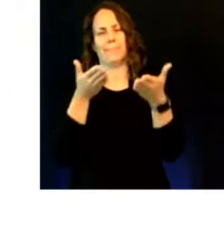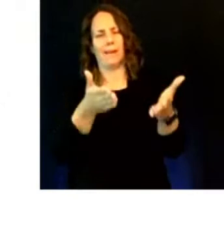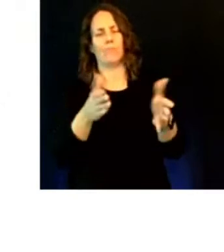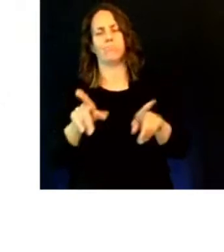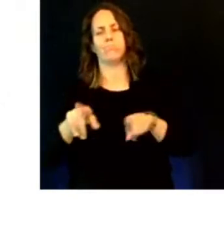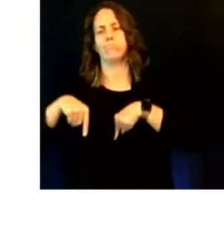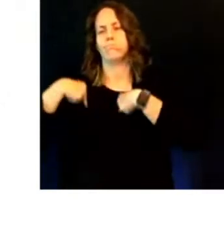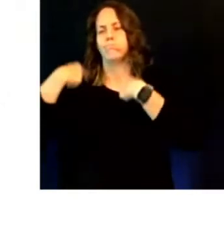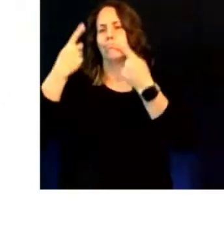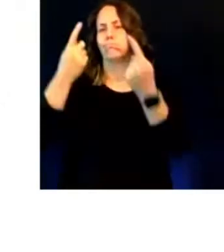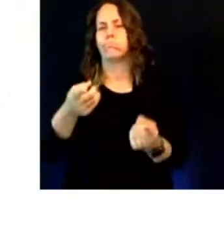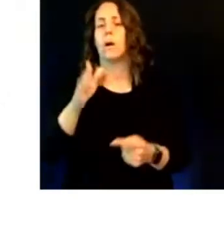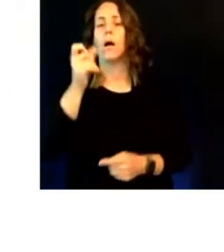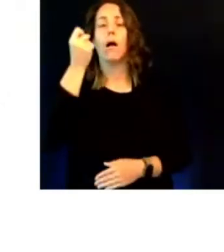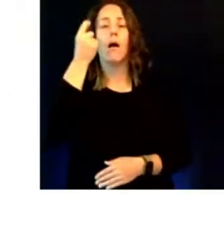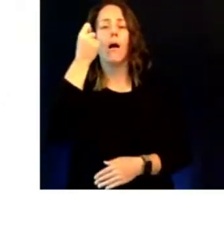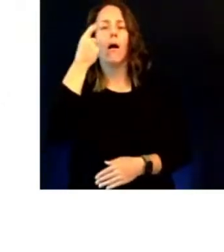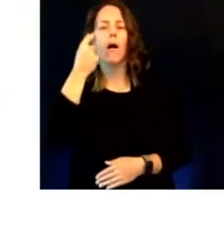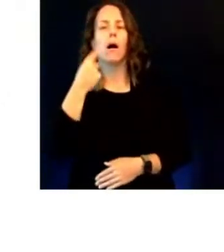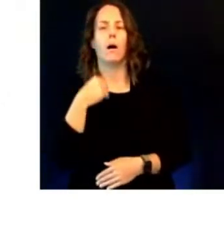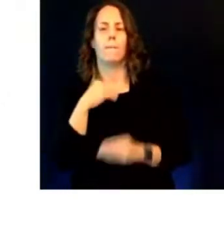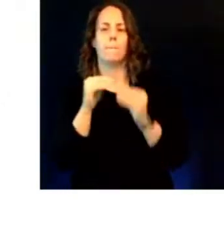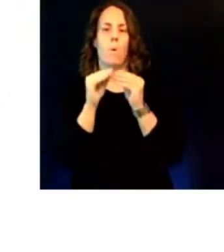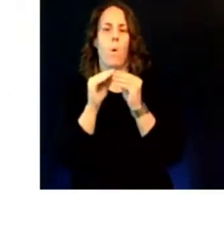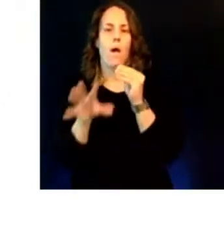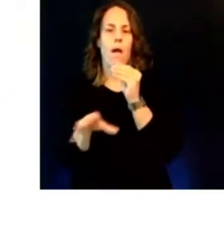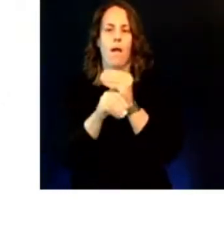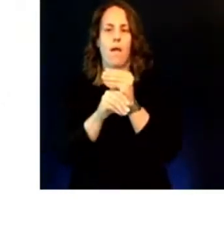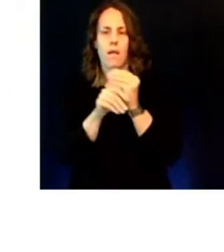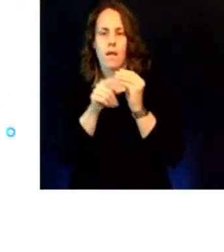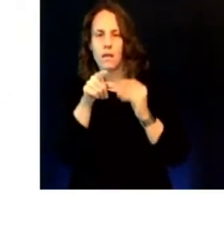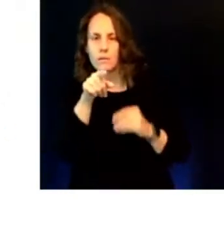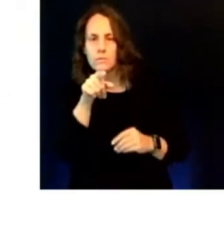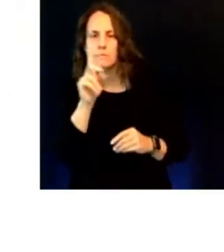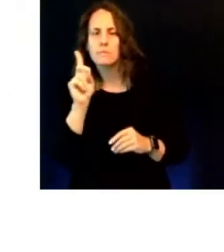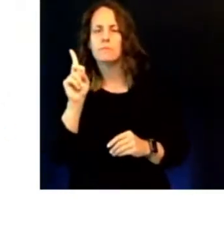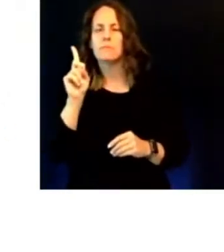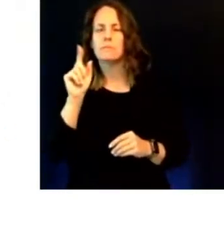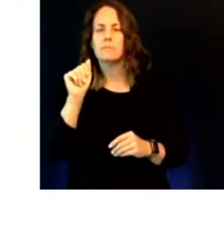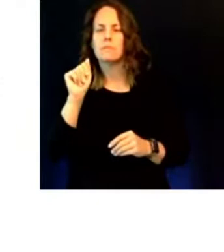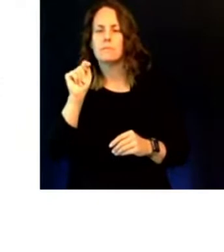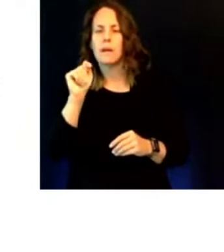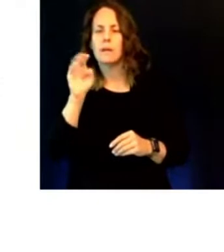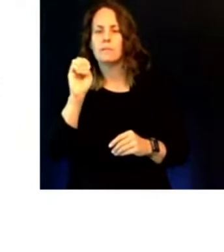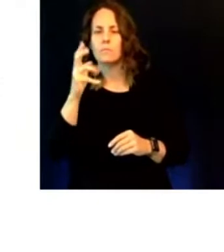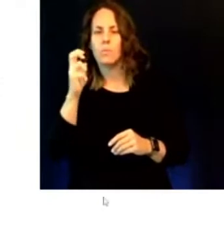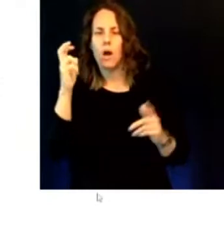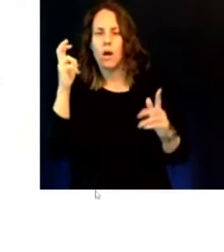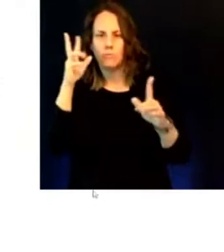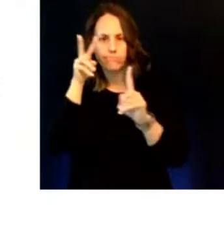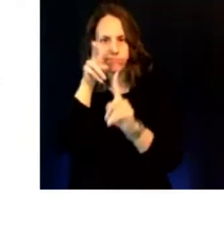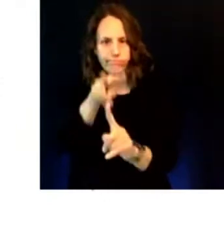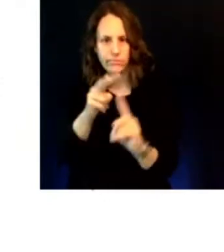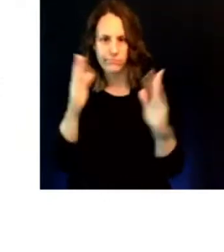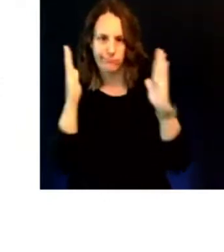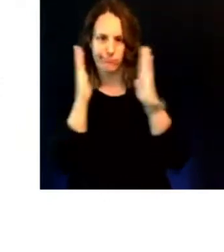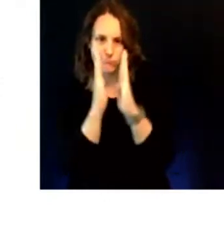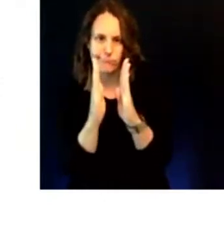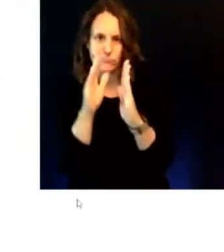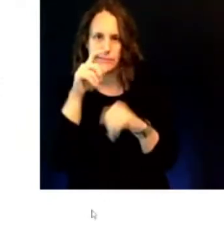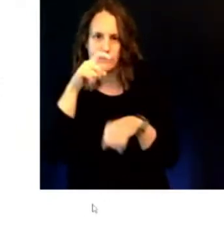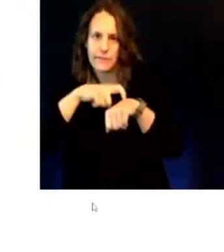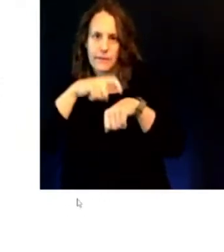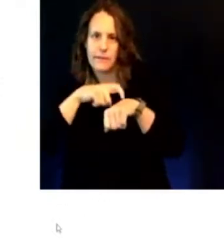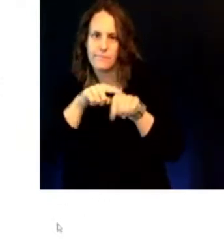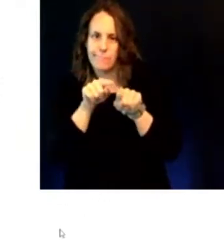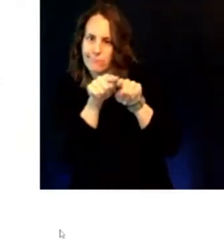slider. And I'm going to zoom in here just on the last 90 days or so. And you can see this really allows